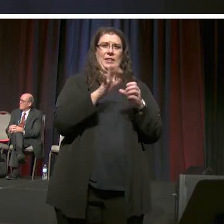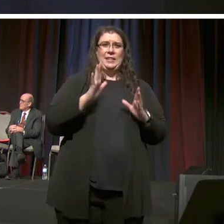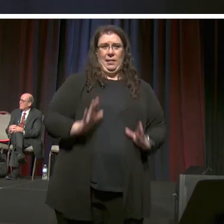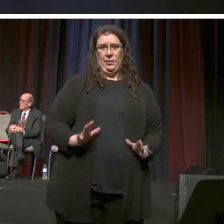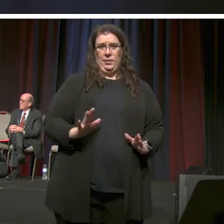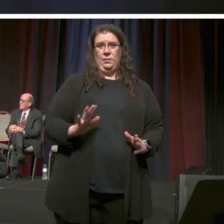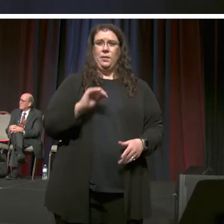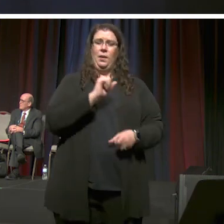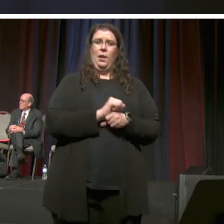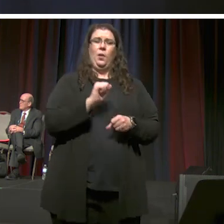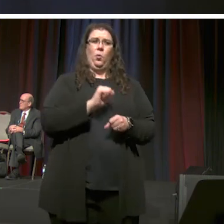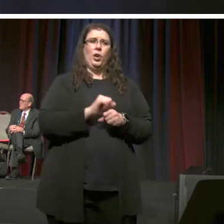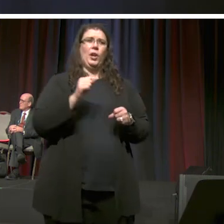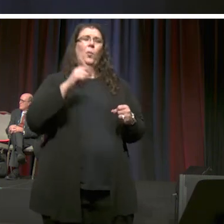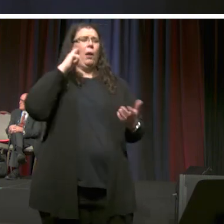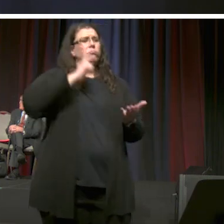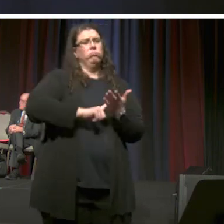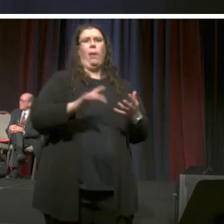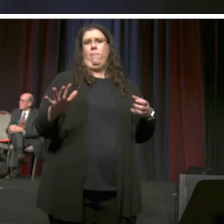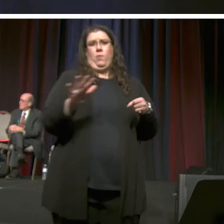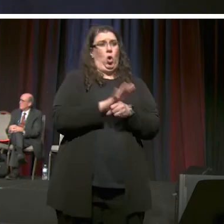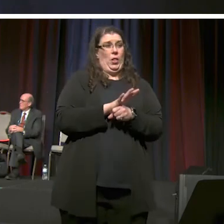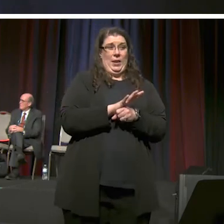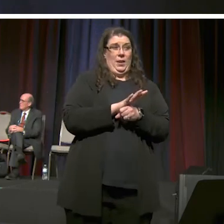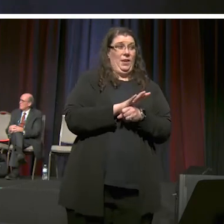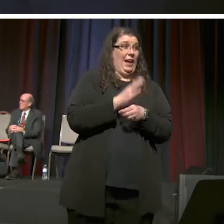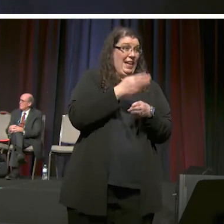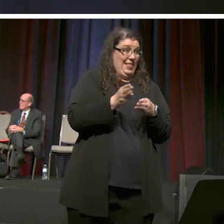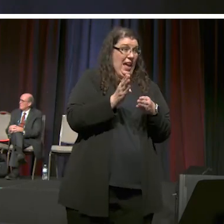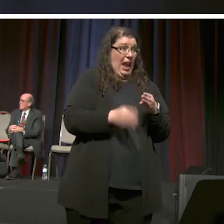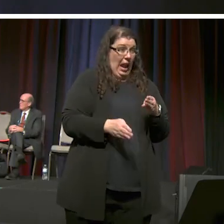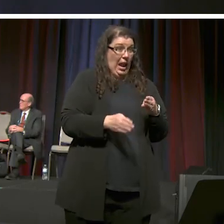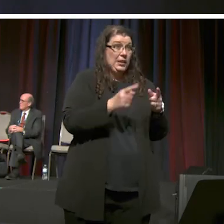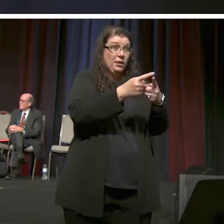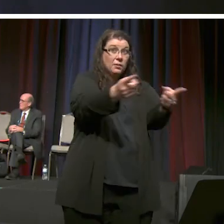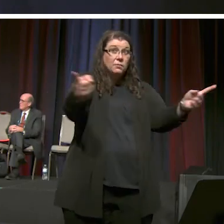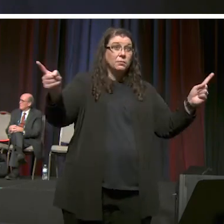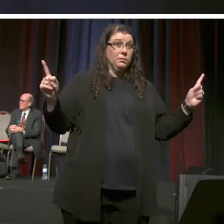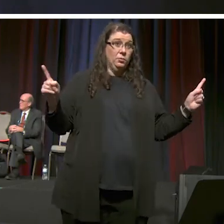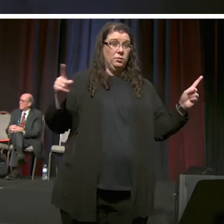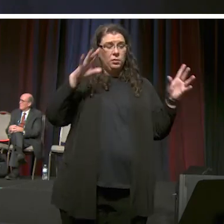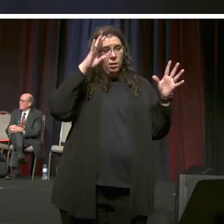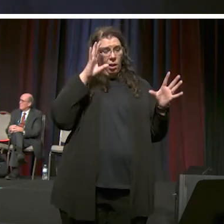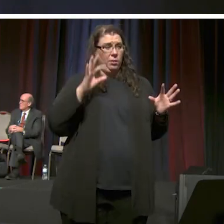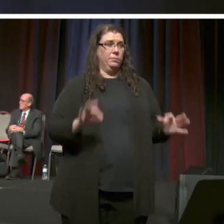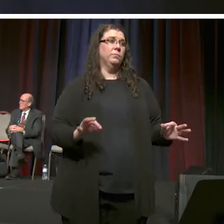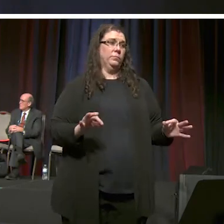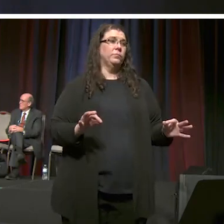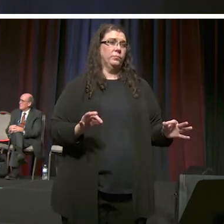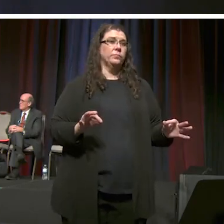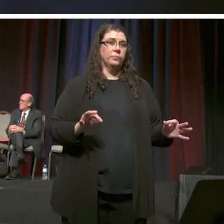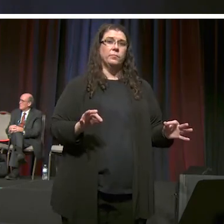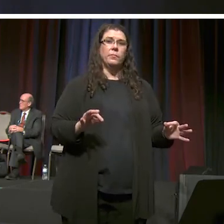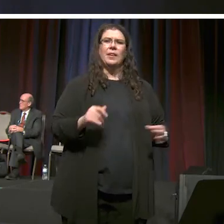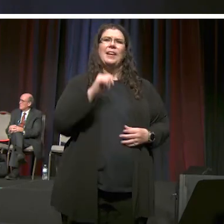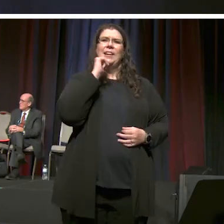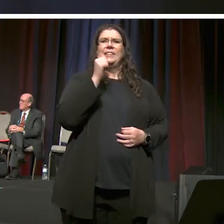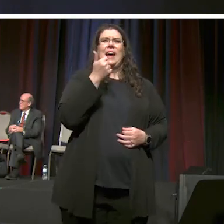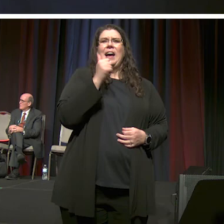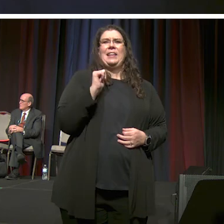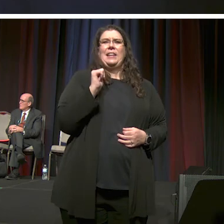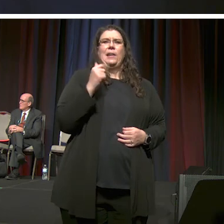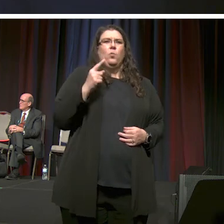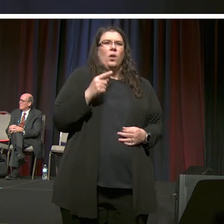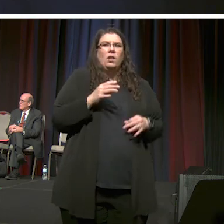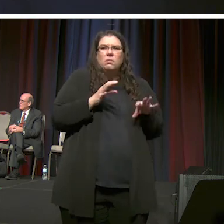fully that at the end of the day, it's the delegates that make this decision, and not any small group